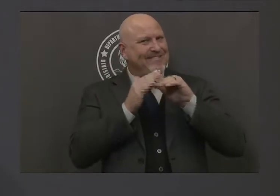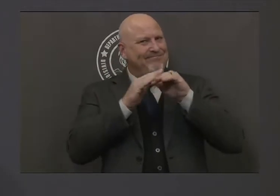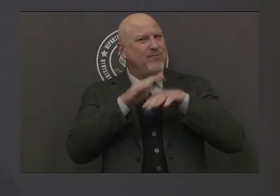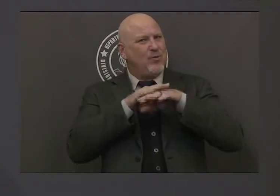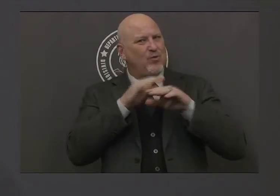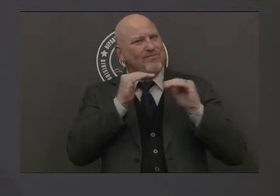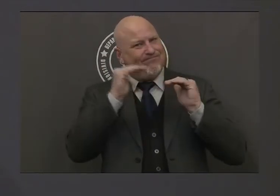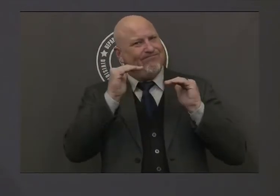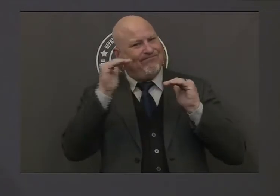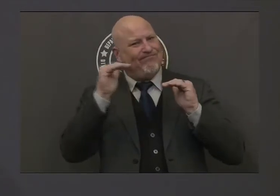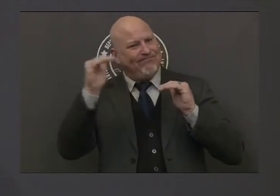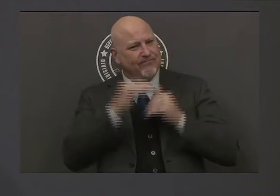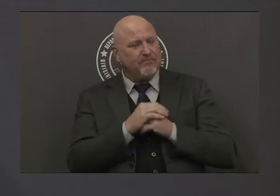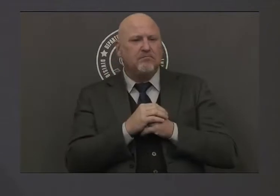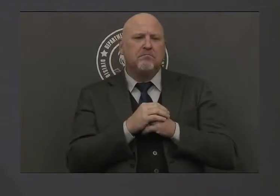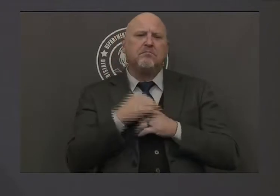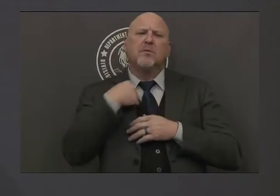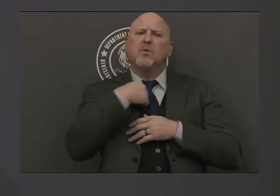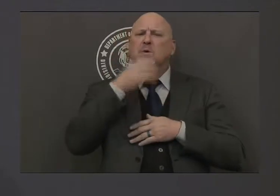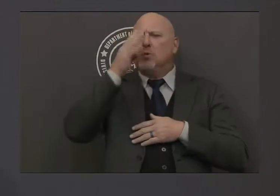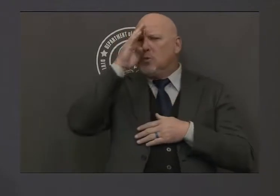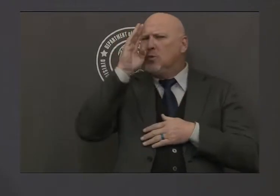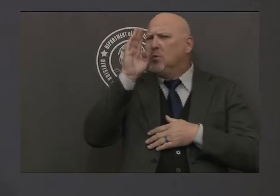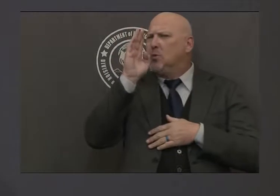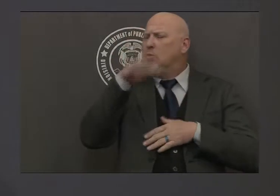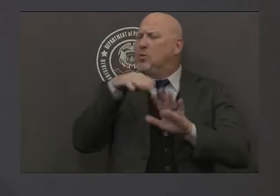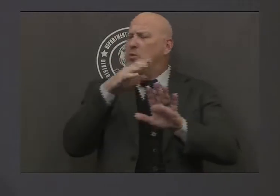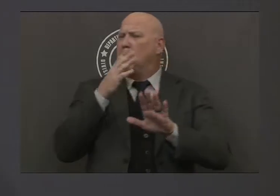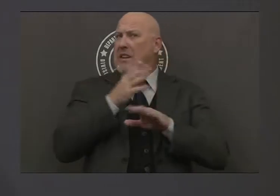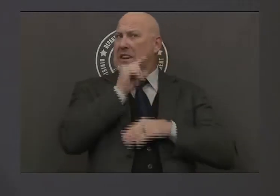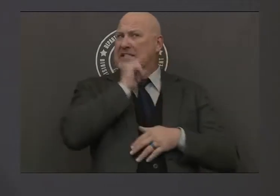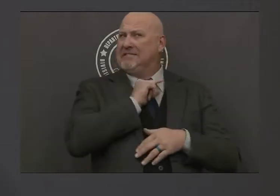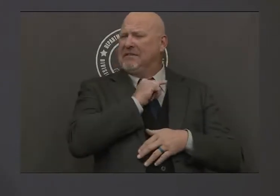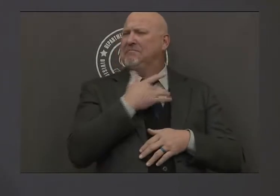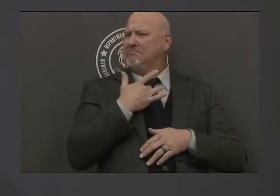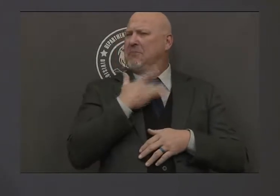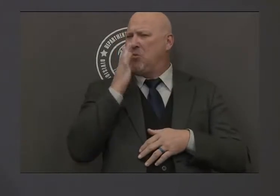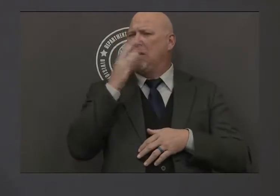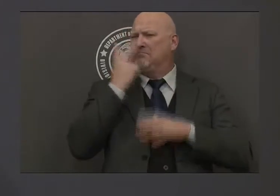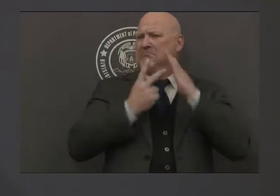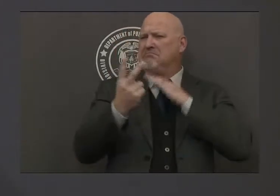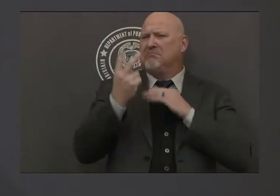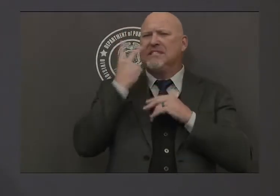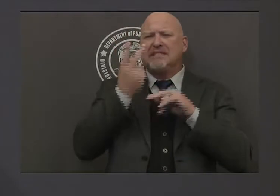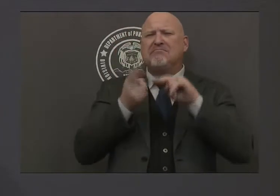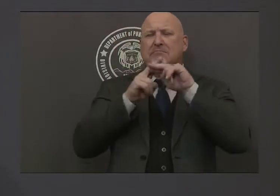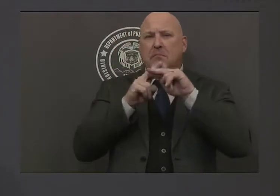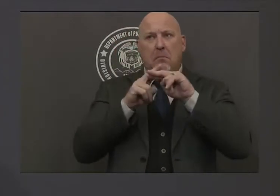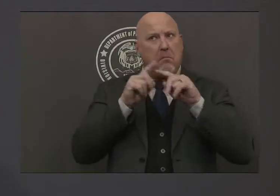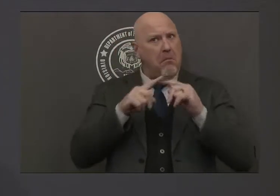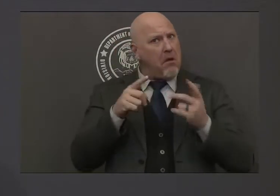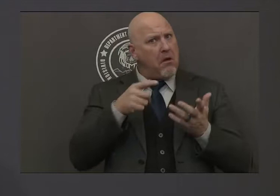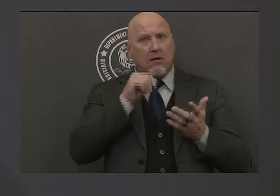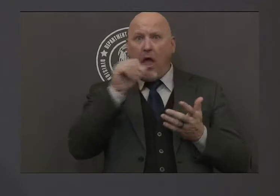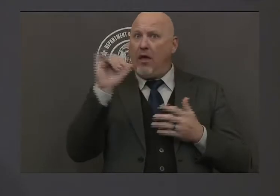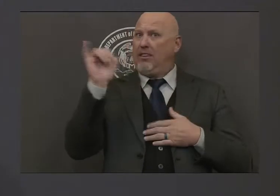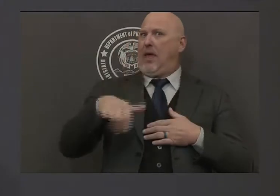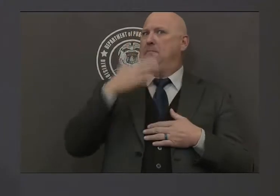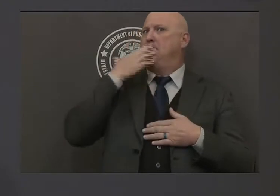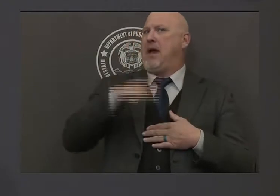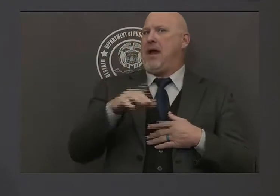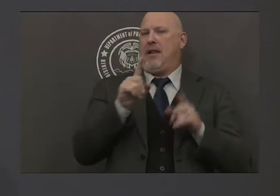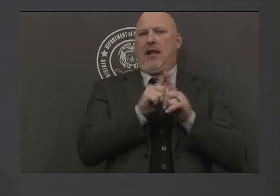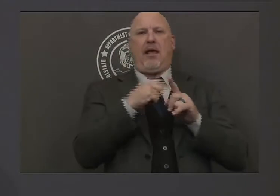expecting post-Thanksgiving. Today, we are reporting 21 new deaths. This is the third day in a row